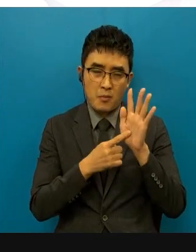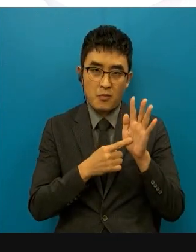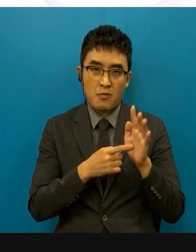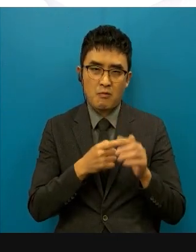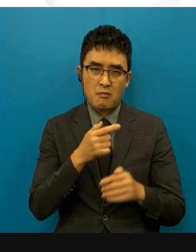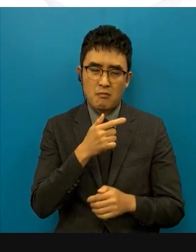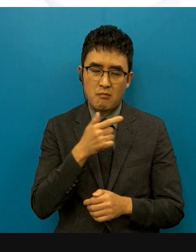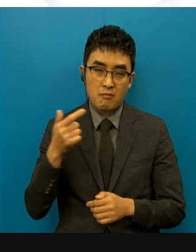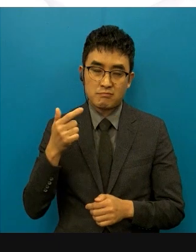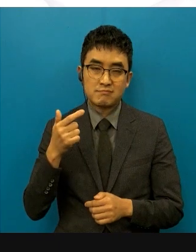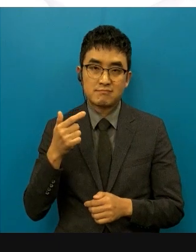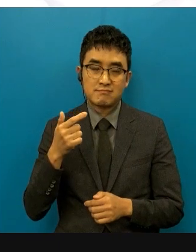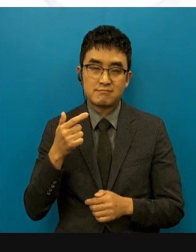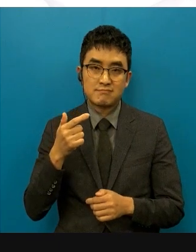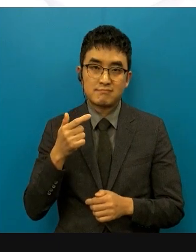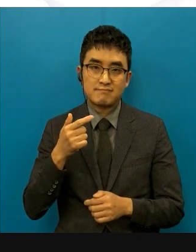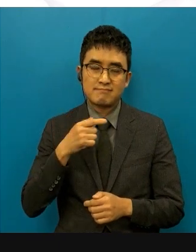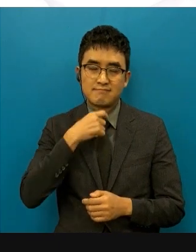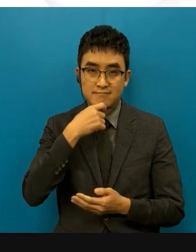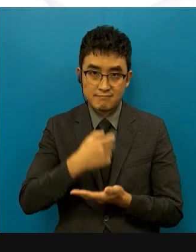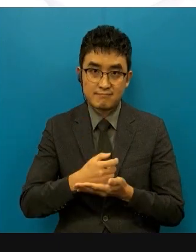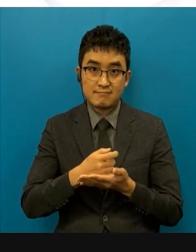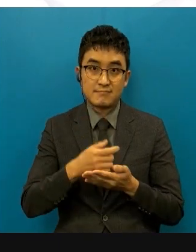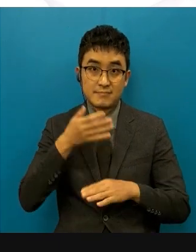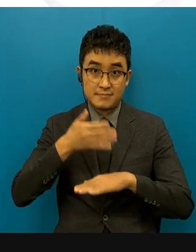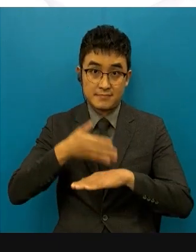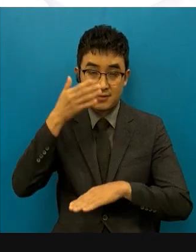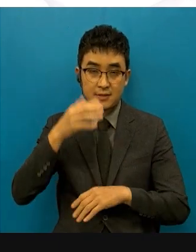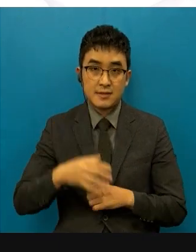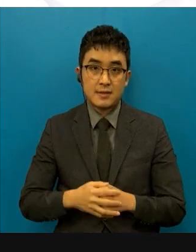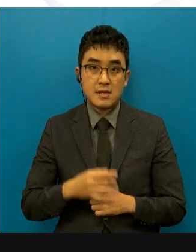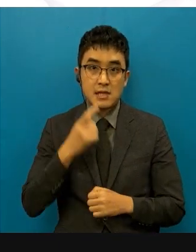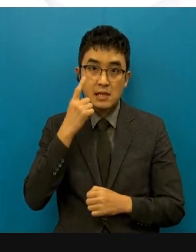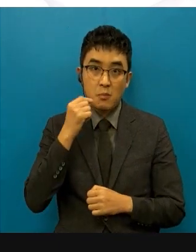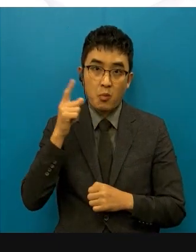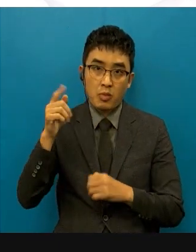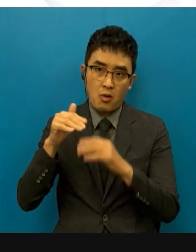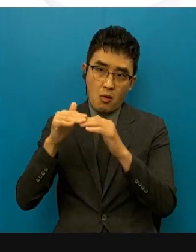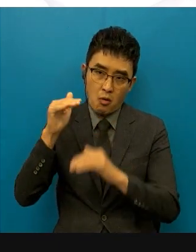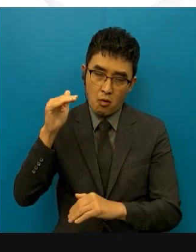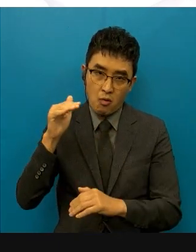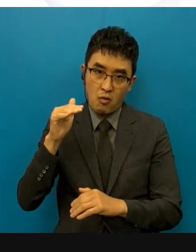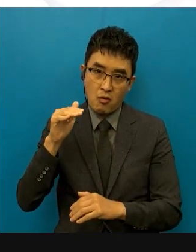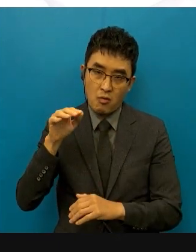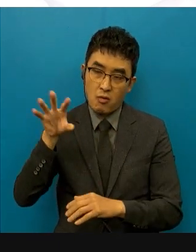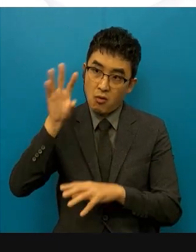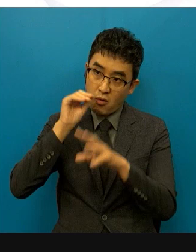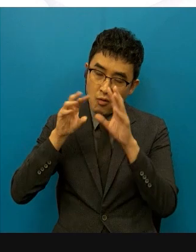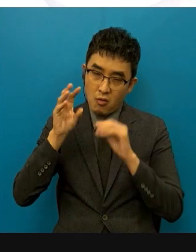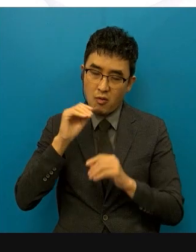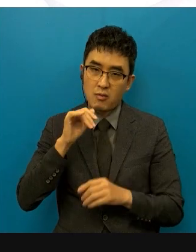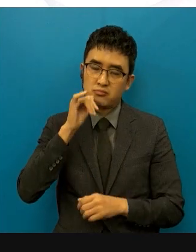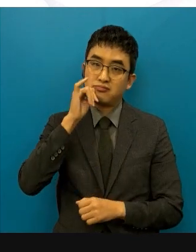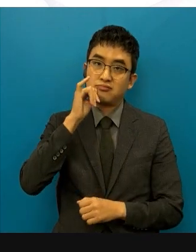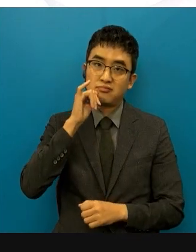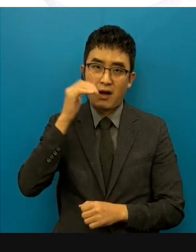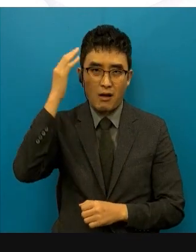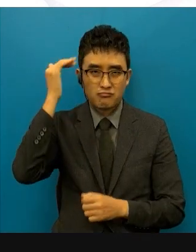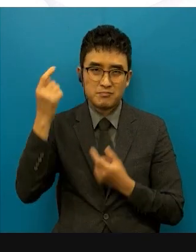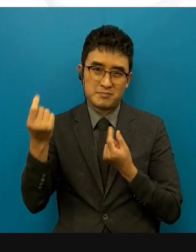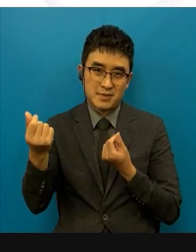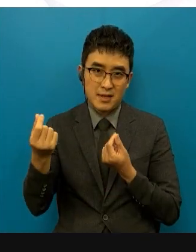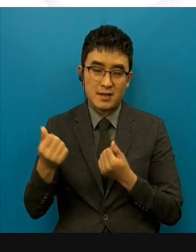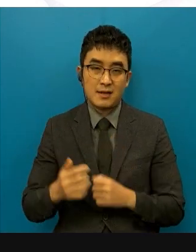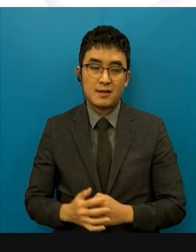learn about Japanese case, which is very similar to Korea's. And my question is, I have broadly